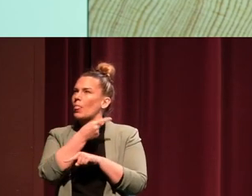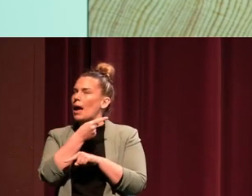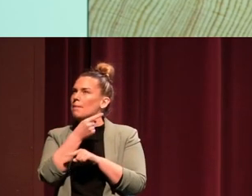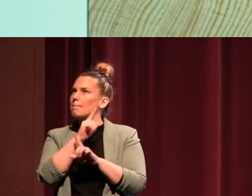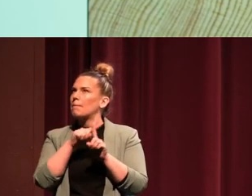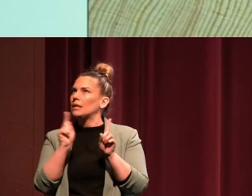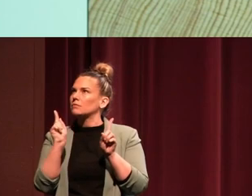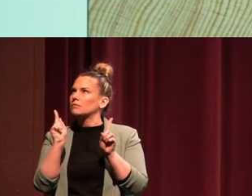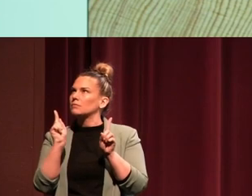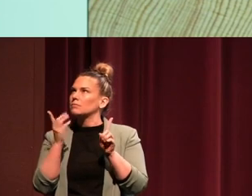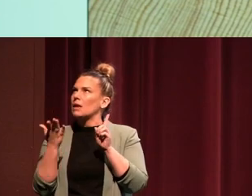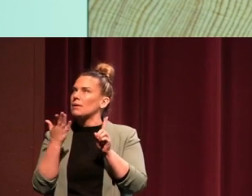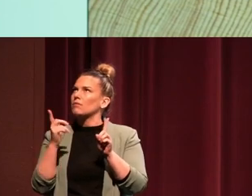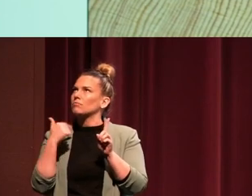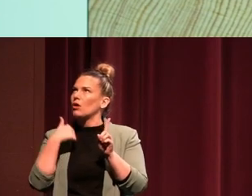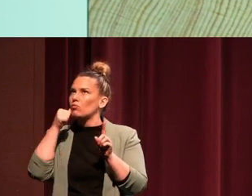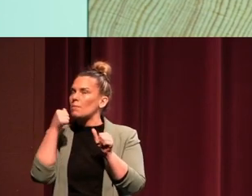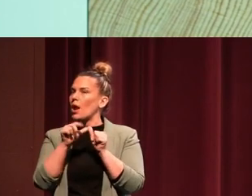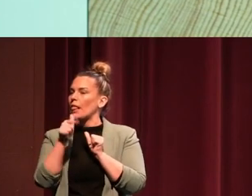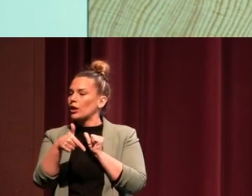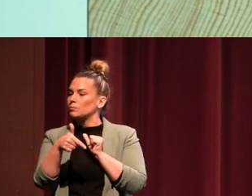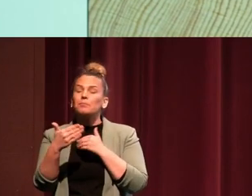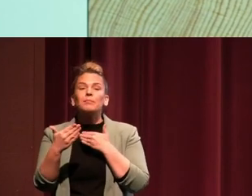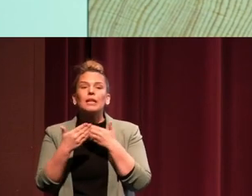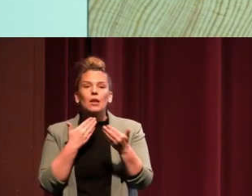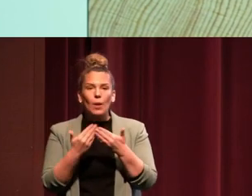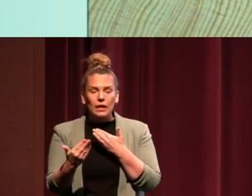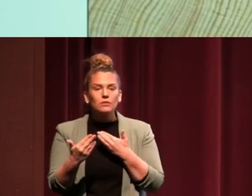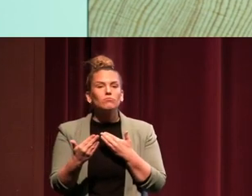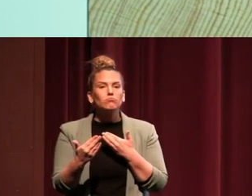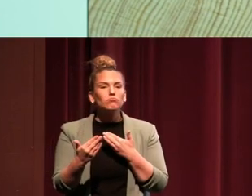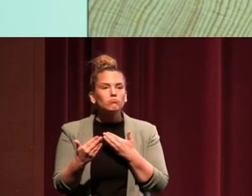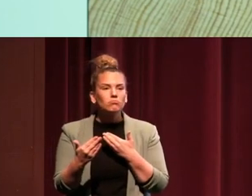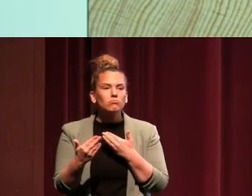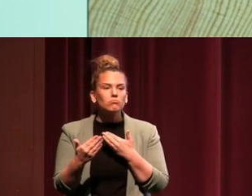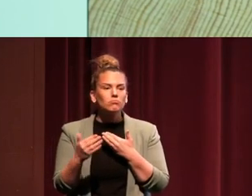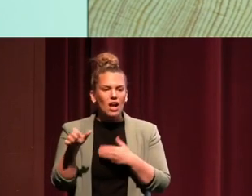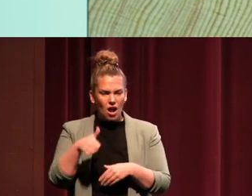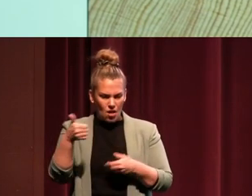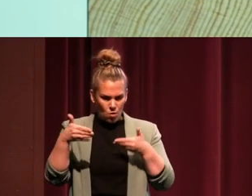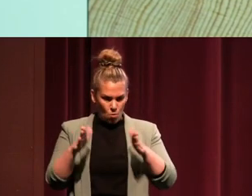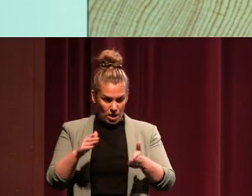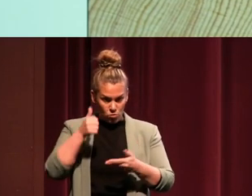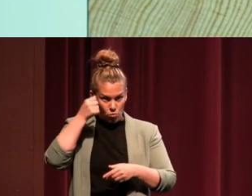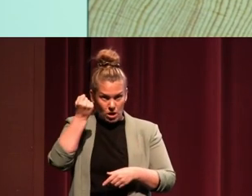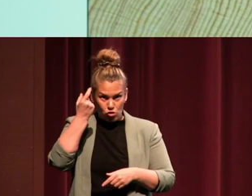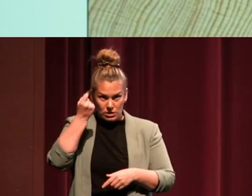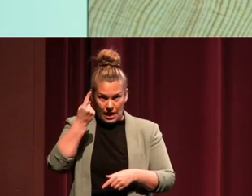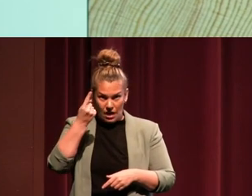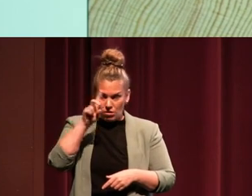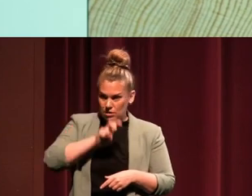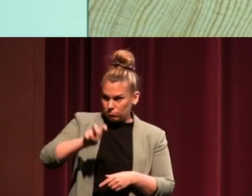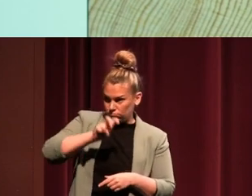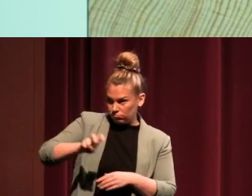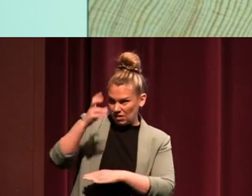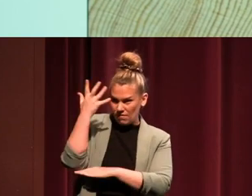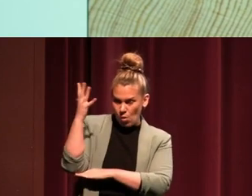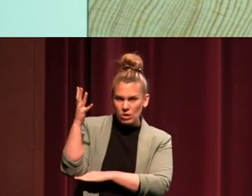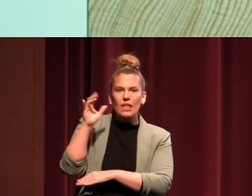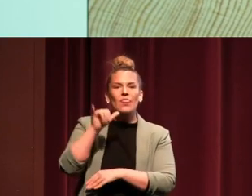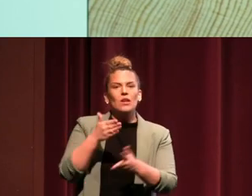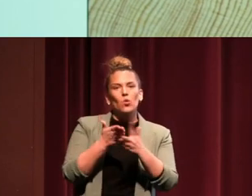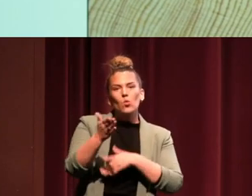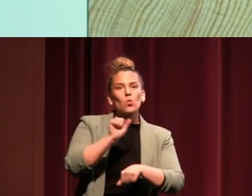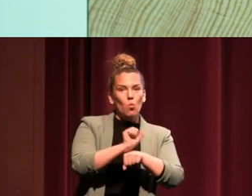At any rate, there's another way to learn about historical forest conditions, and that's the work that Dr. Marshall and I do, and